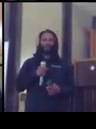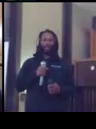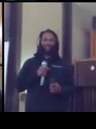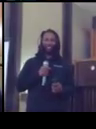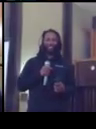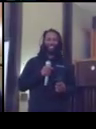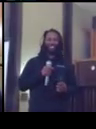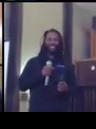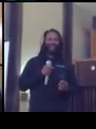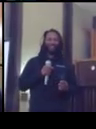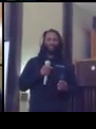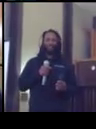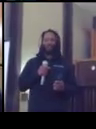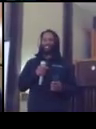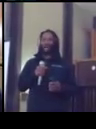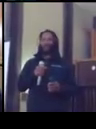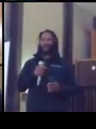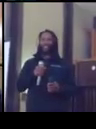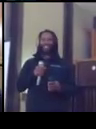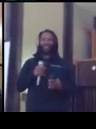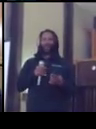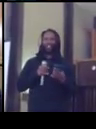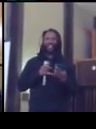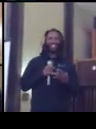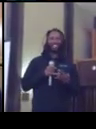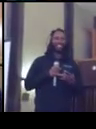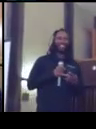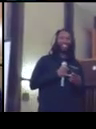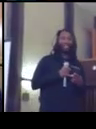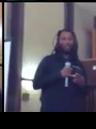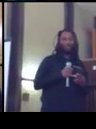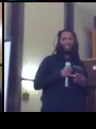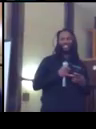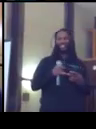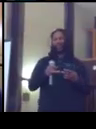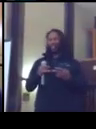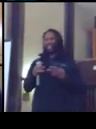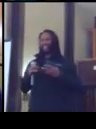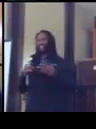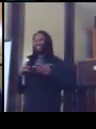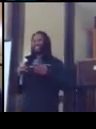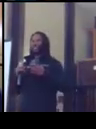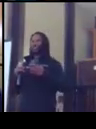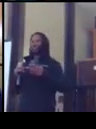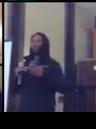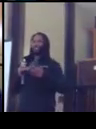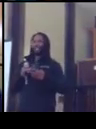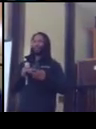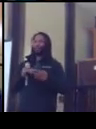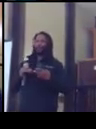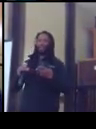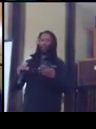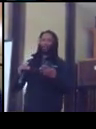offered me the opportunity to see how different communities operate, organizing community,